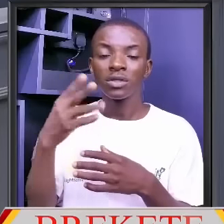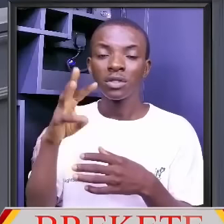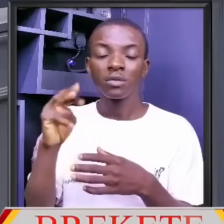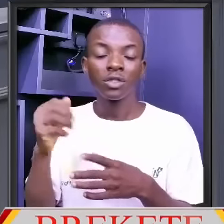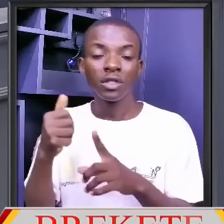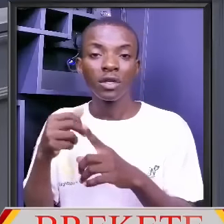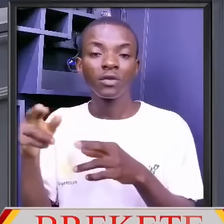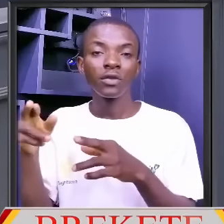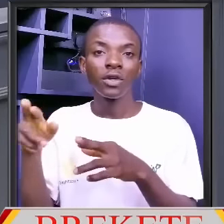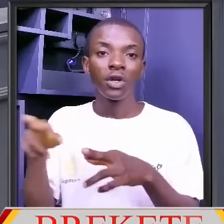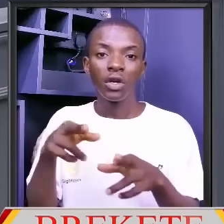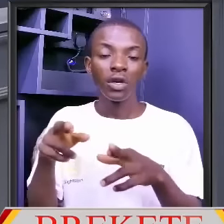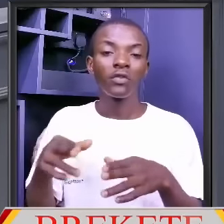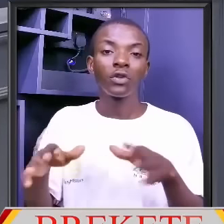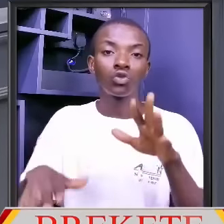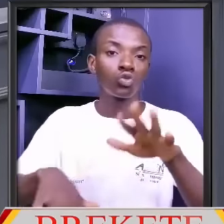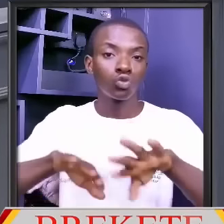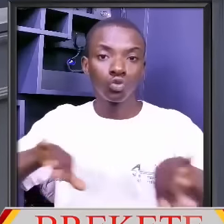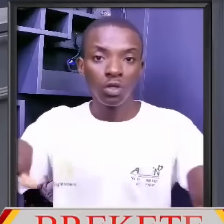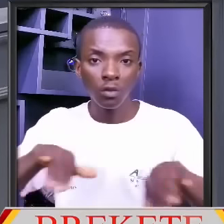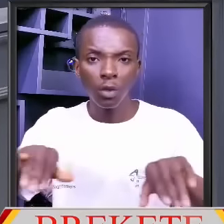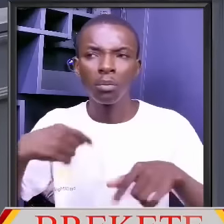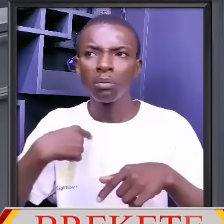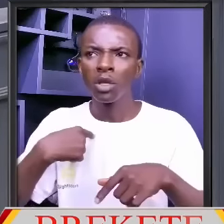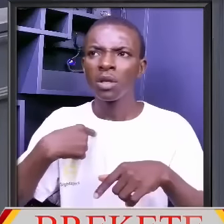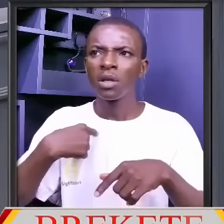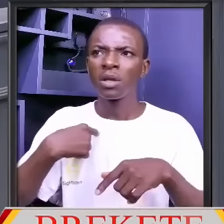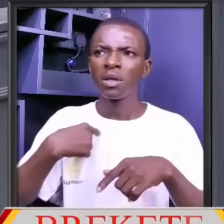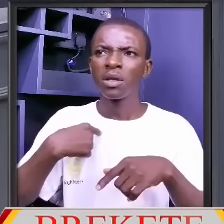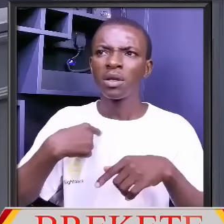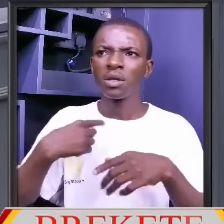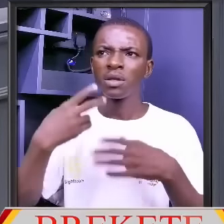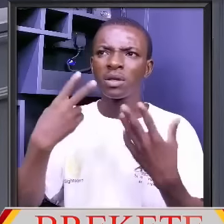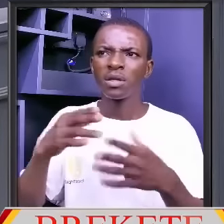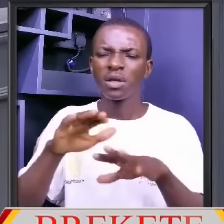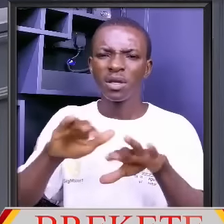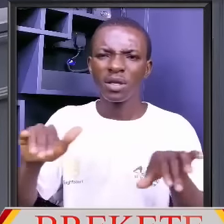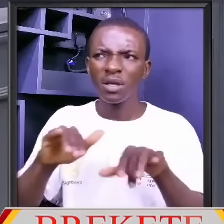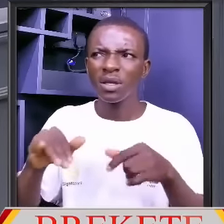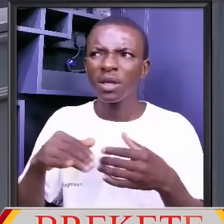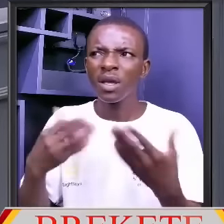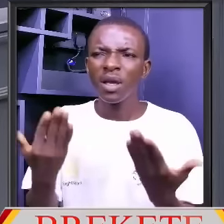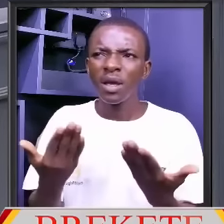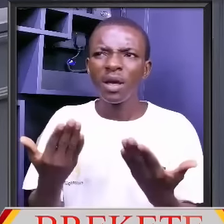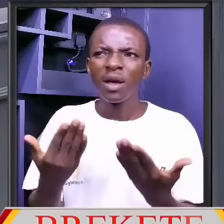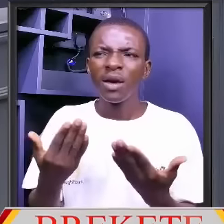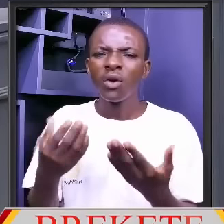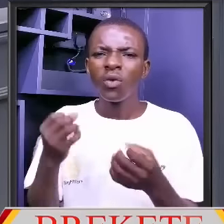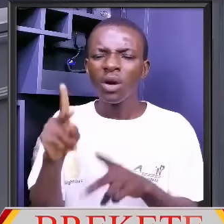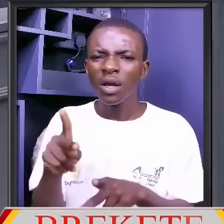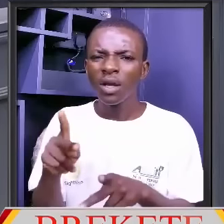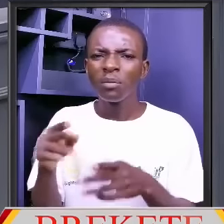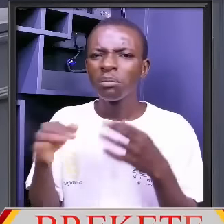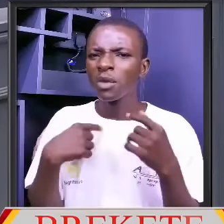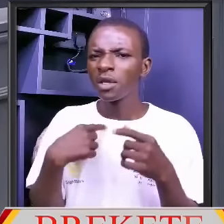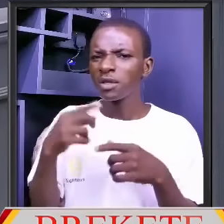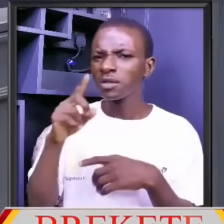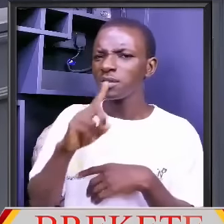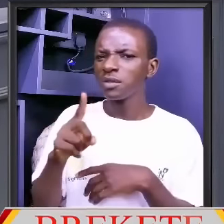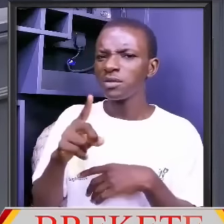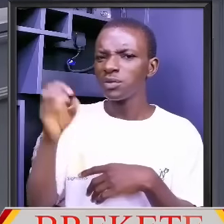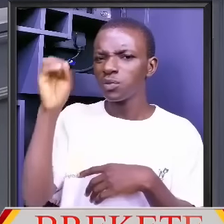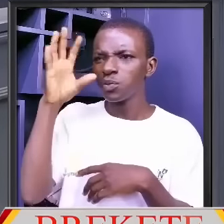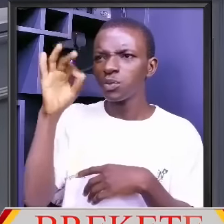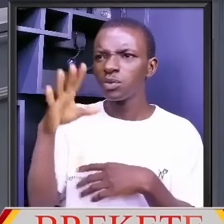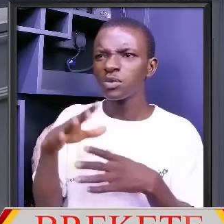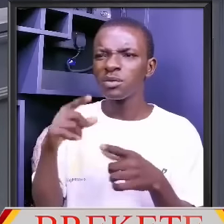for inside river, they swim. And me, I they dream, they see myself, I go, they swim. And I go say, okay, if I say, I be really winch,